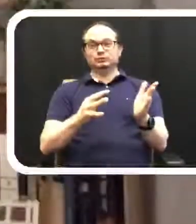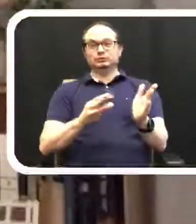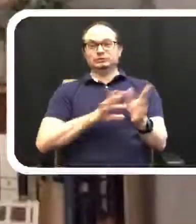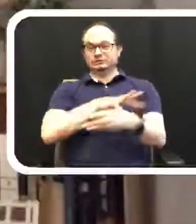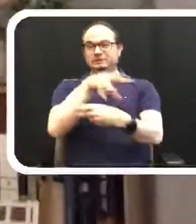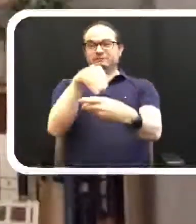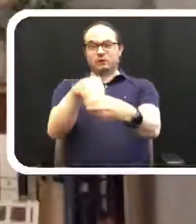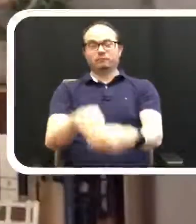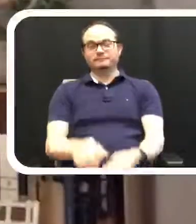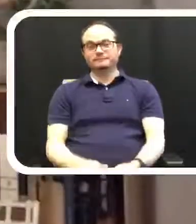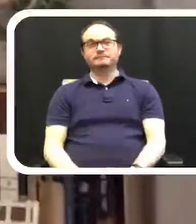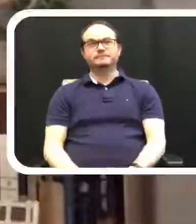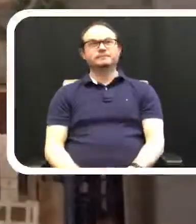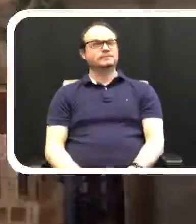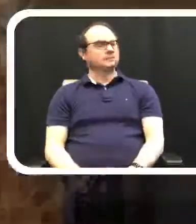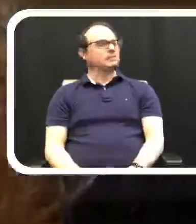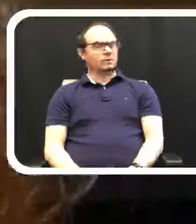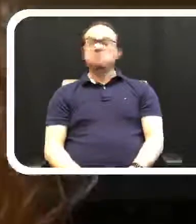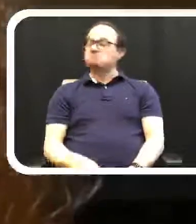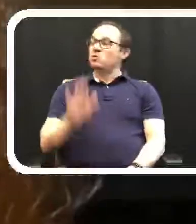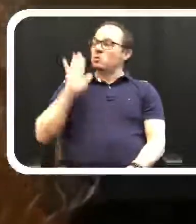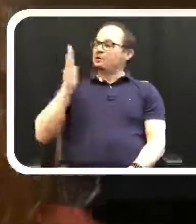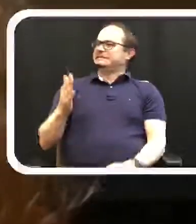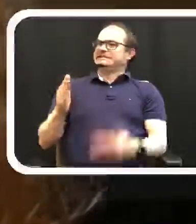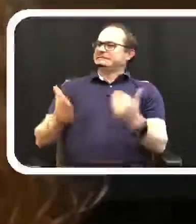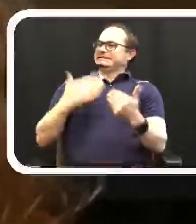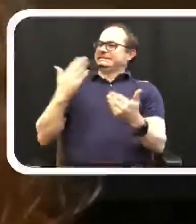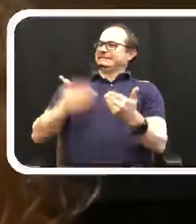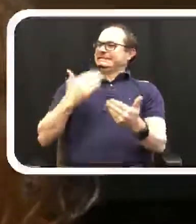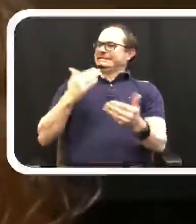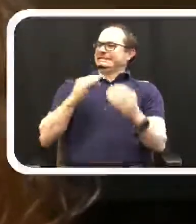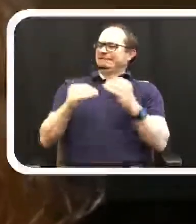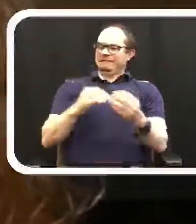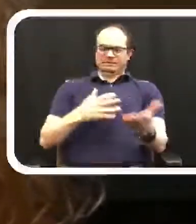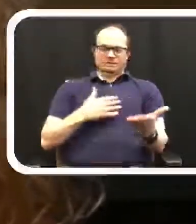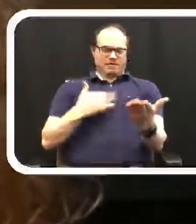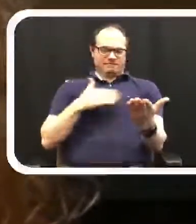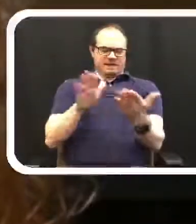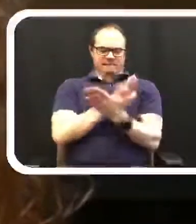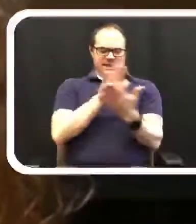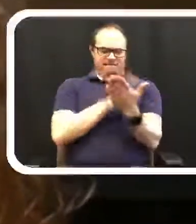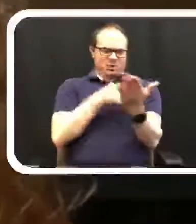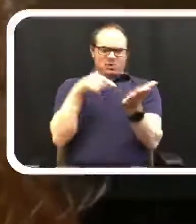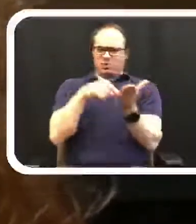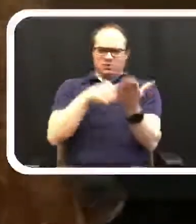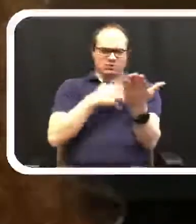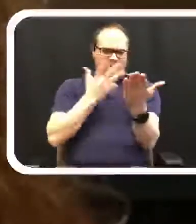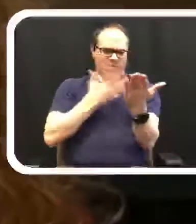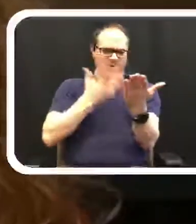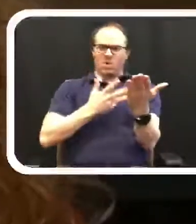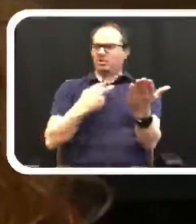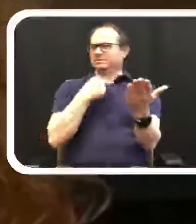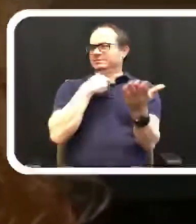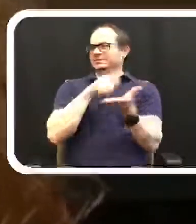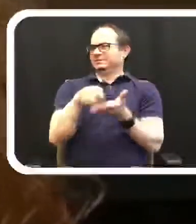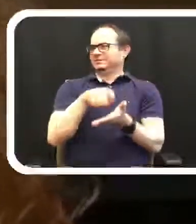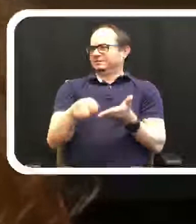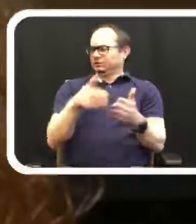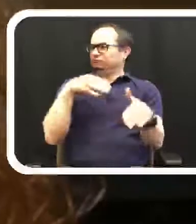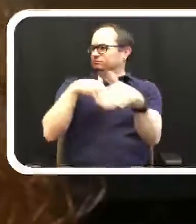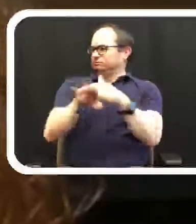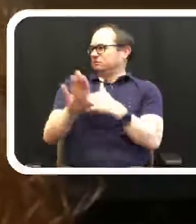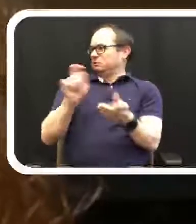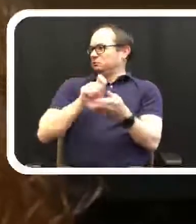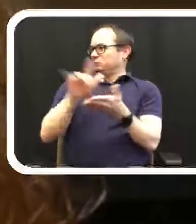sure. Well, it seems like a no-brainer if you've got this big paper that you've got due, or just any, right? I mean, you just come